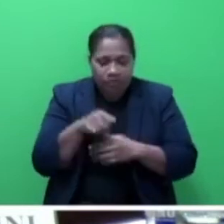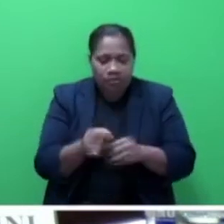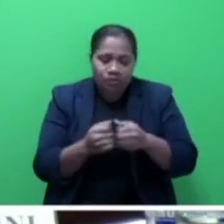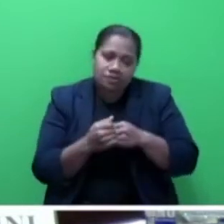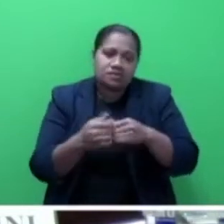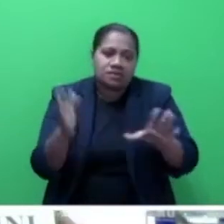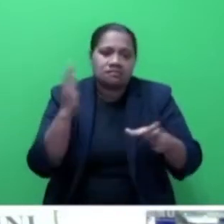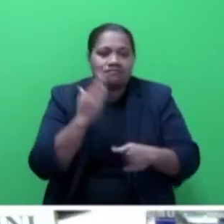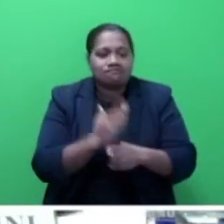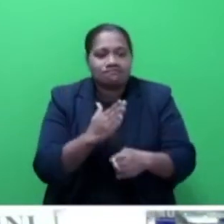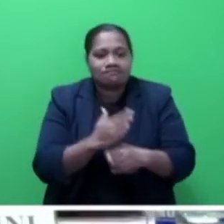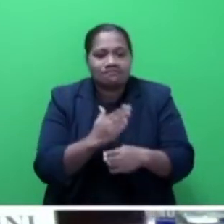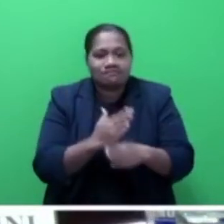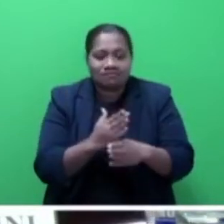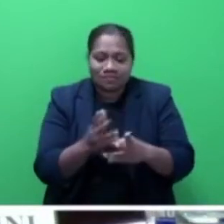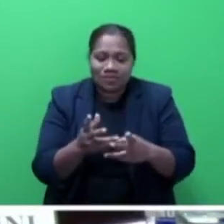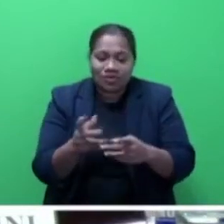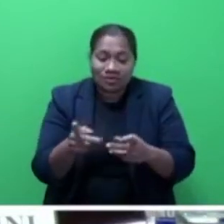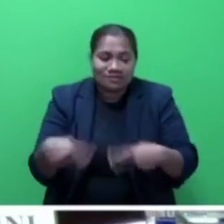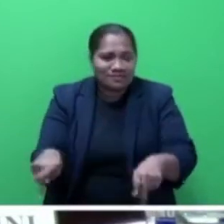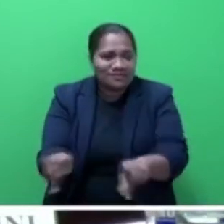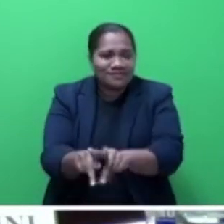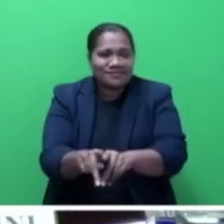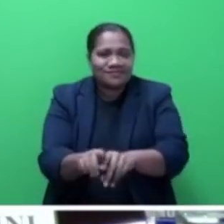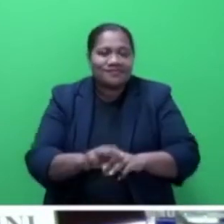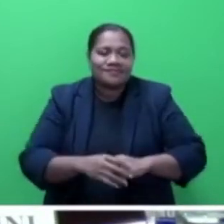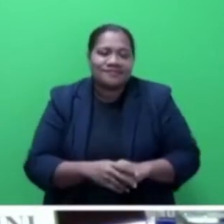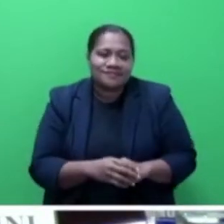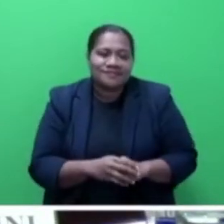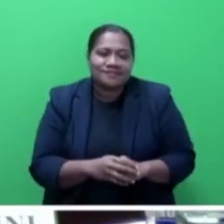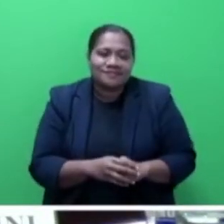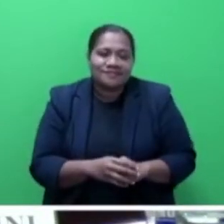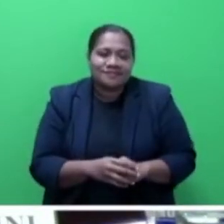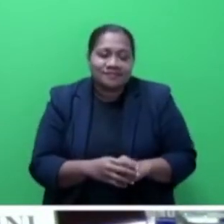commence on site. Mr. Speaker, sir,